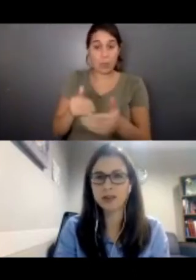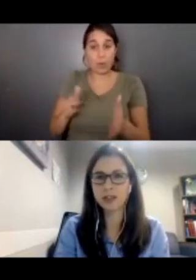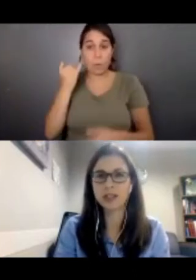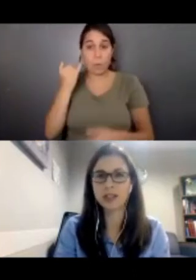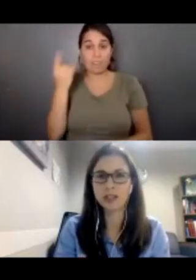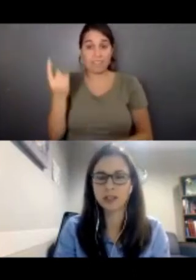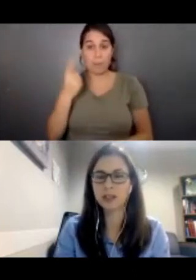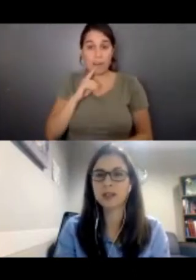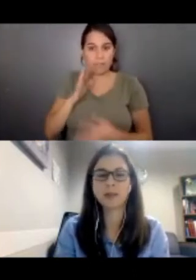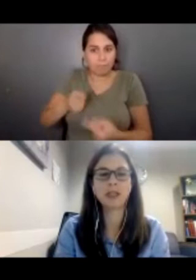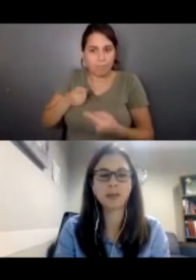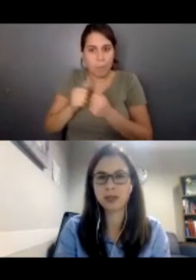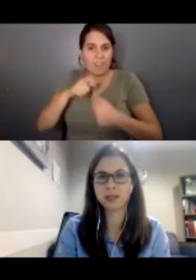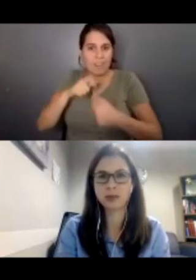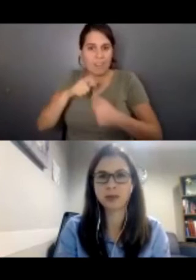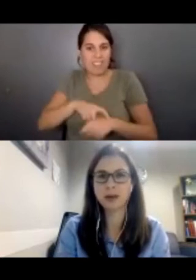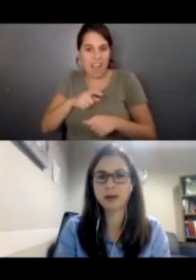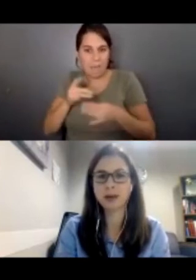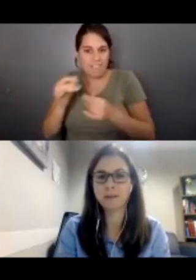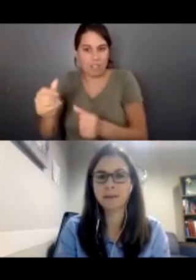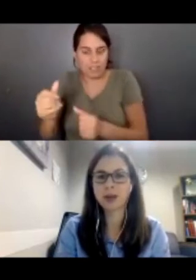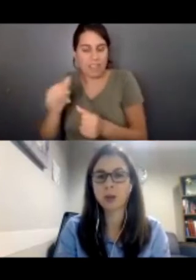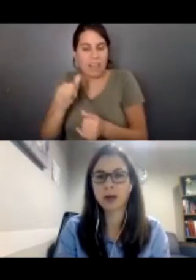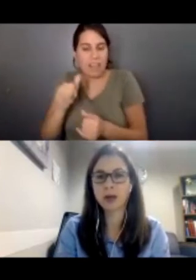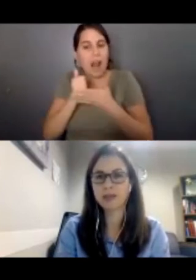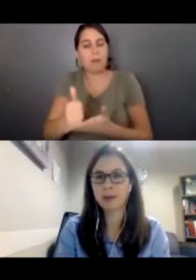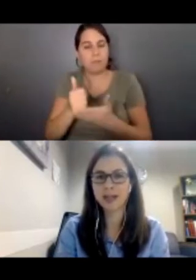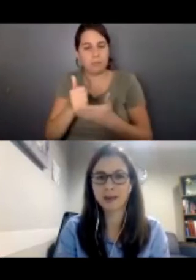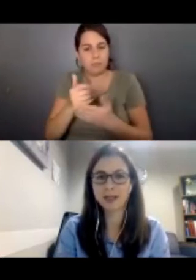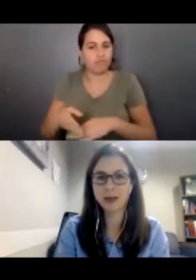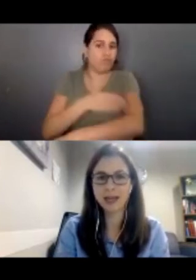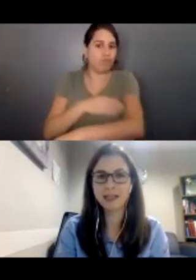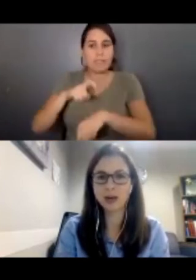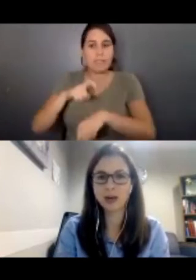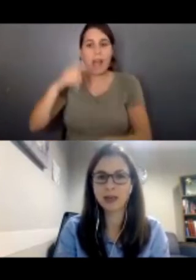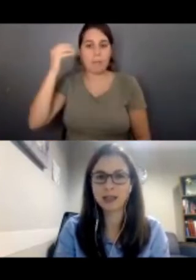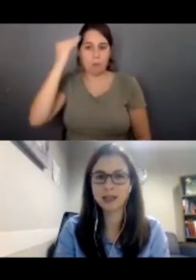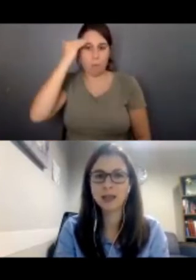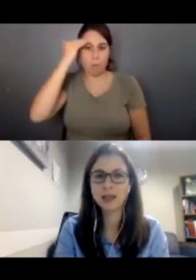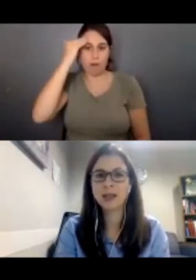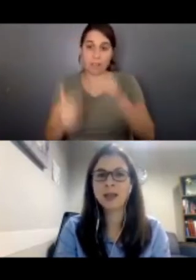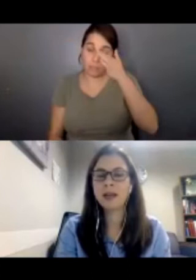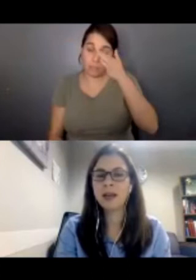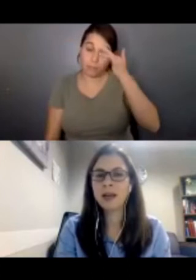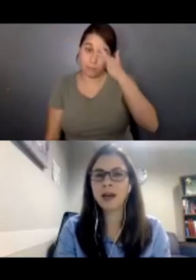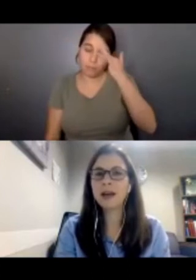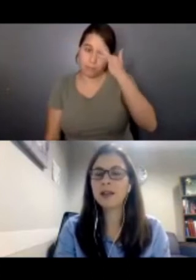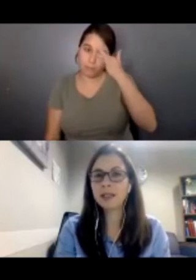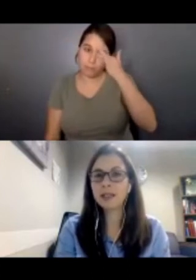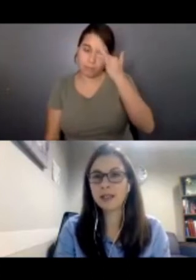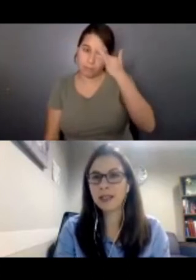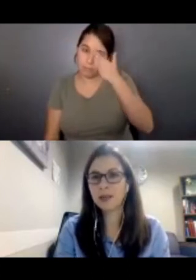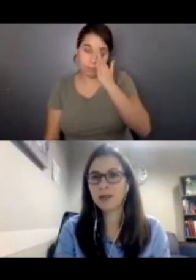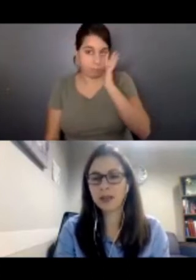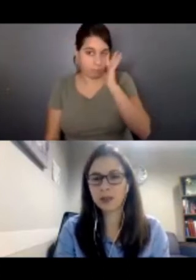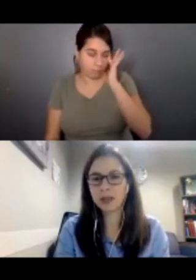some efficiency, to just build up those skills around awareness of how much time has passed and work on pacing. Another skill